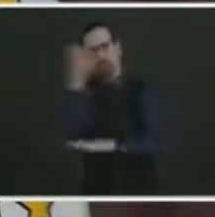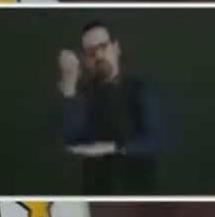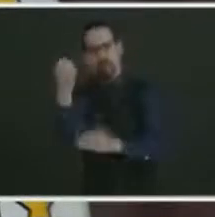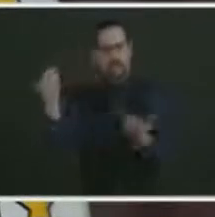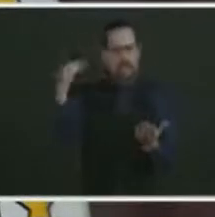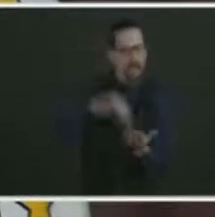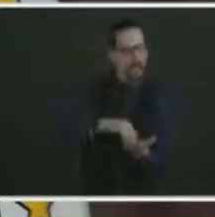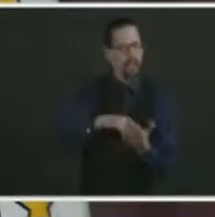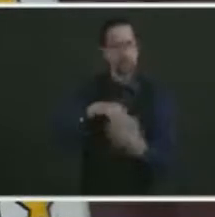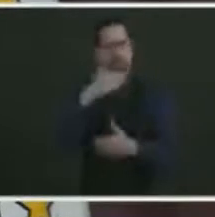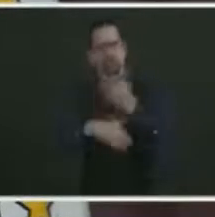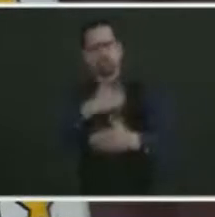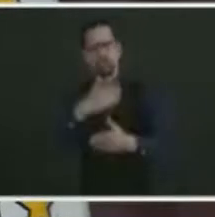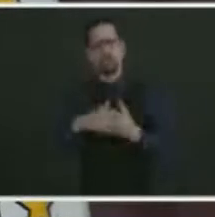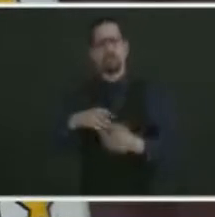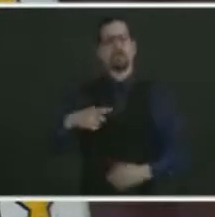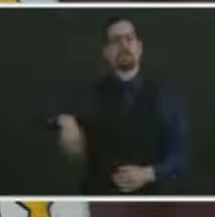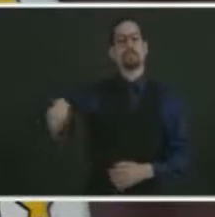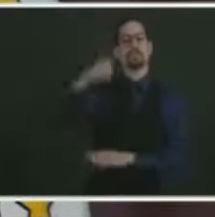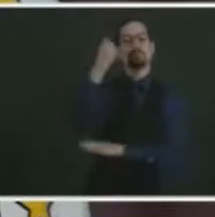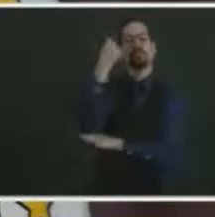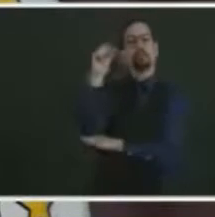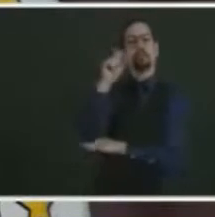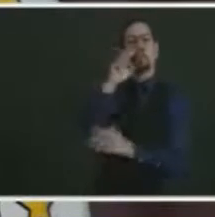stay at it. God bless you and thank you.